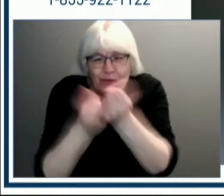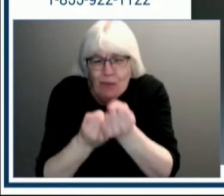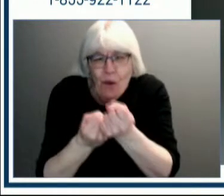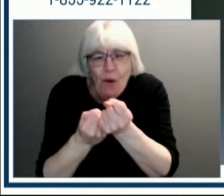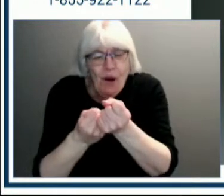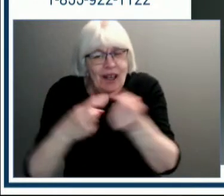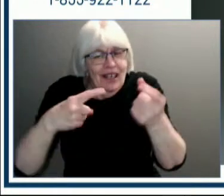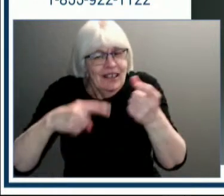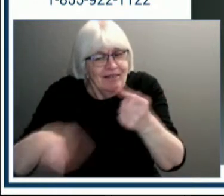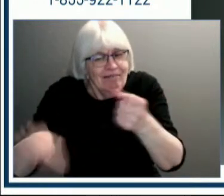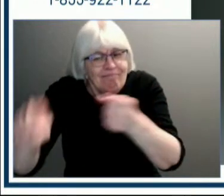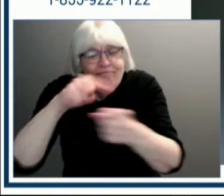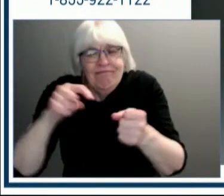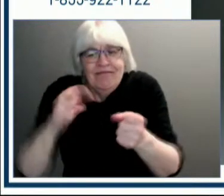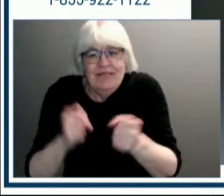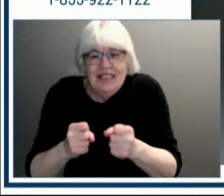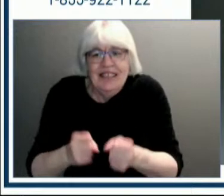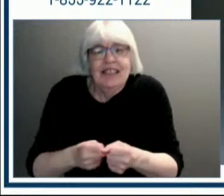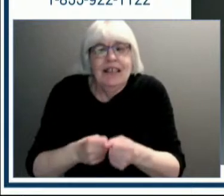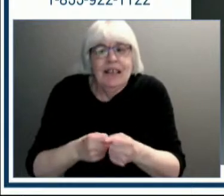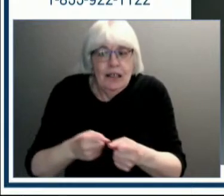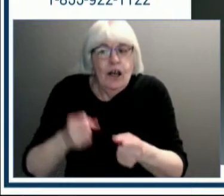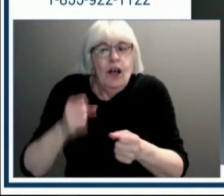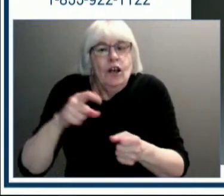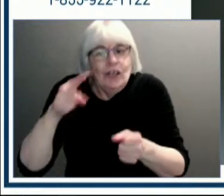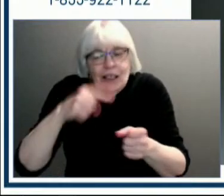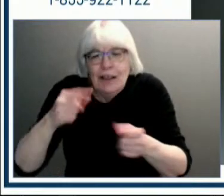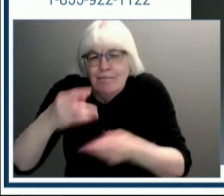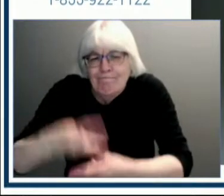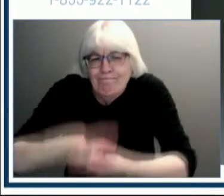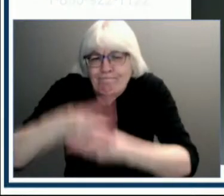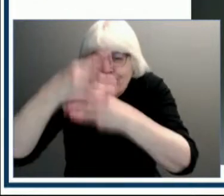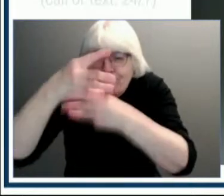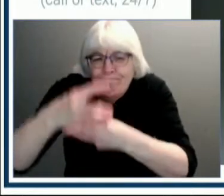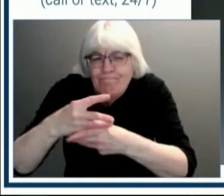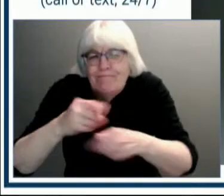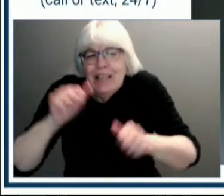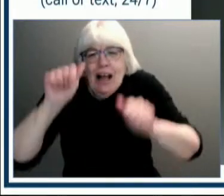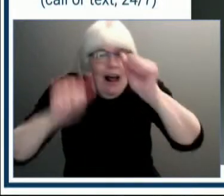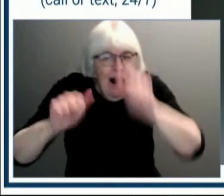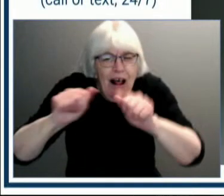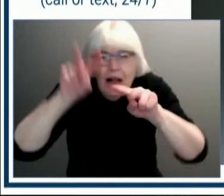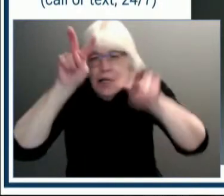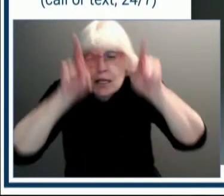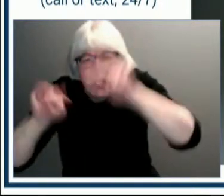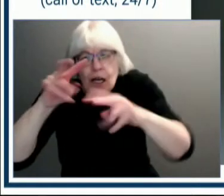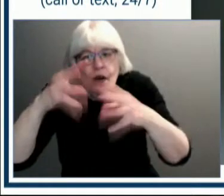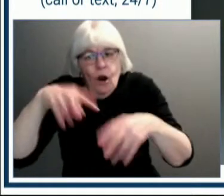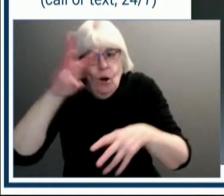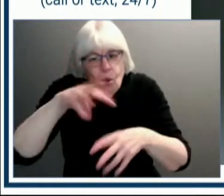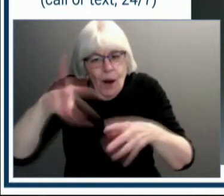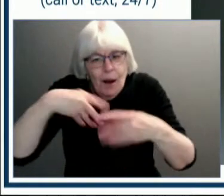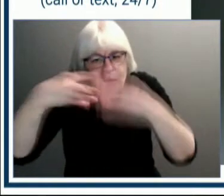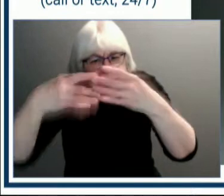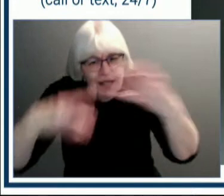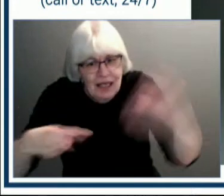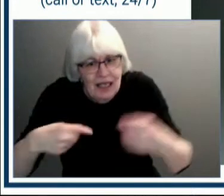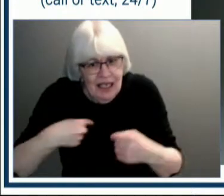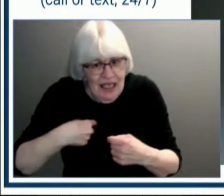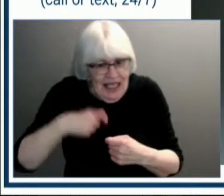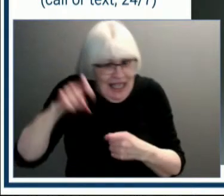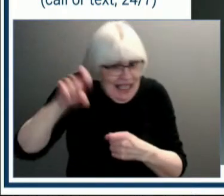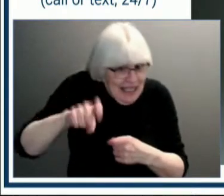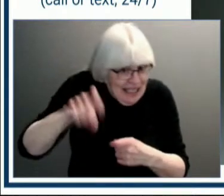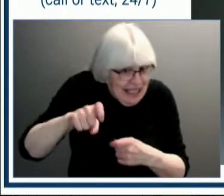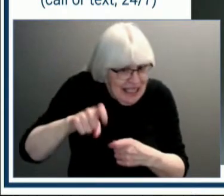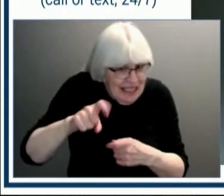go online, do the self-assessment, and find out if you actually are eligible for a test, and then if so, what kind of test